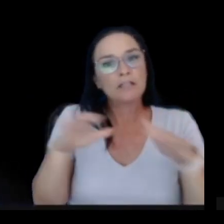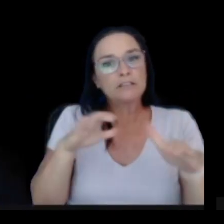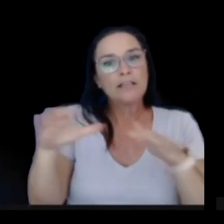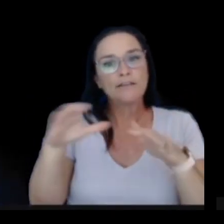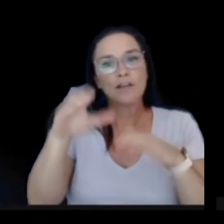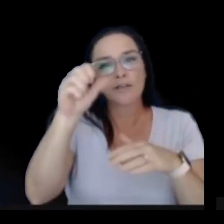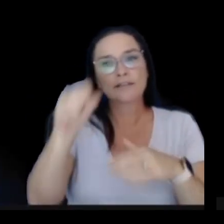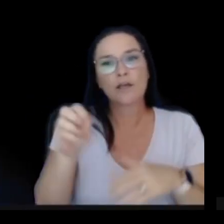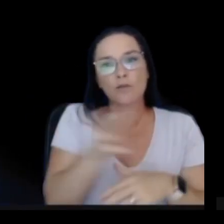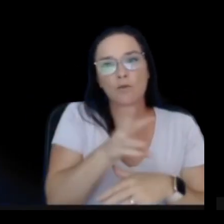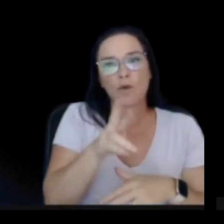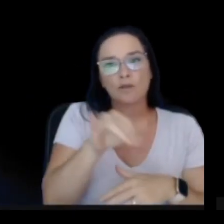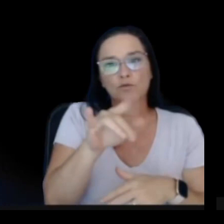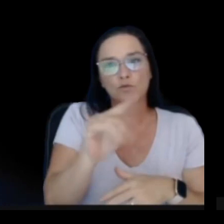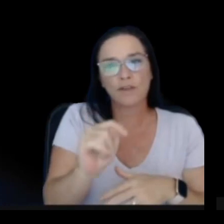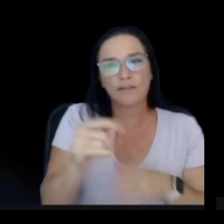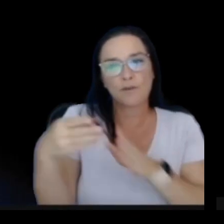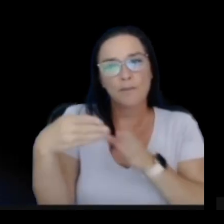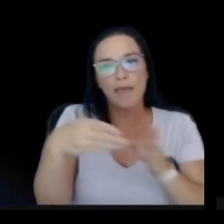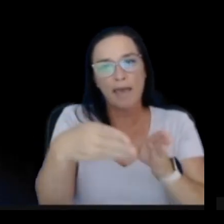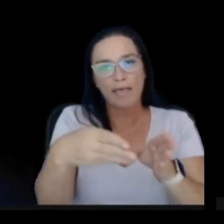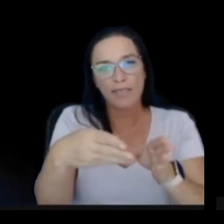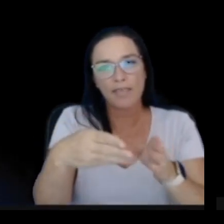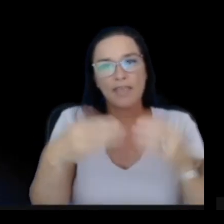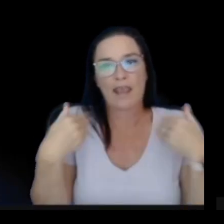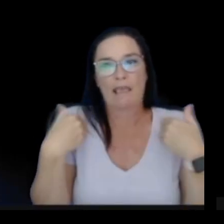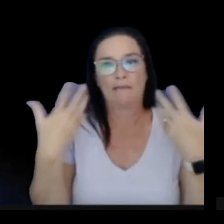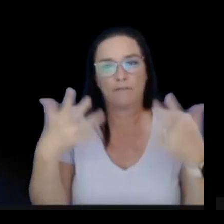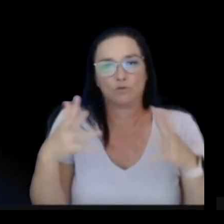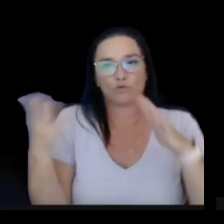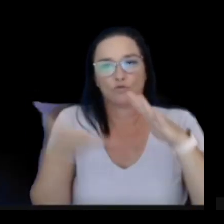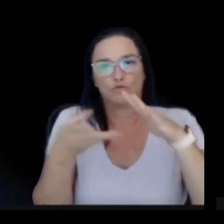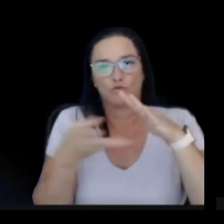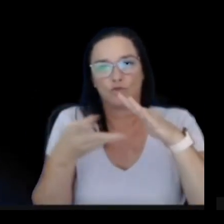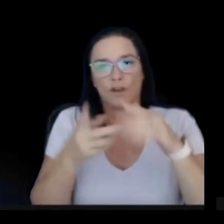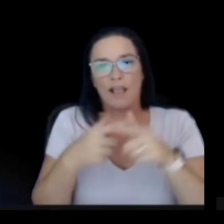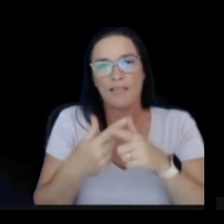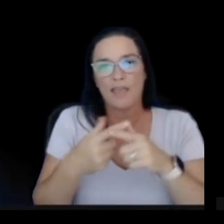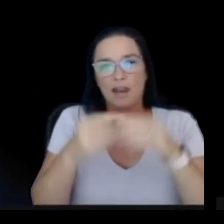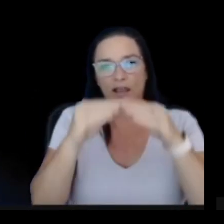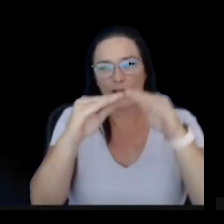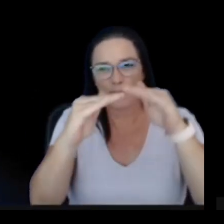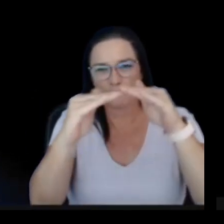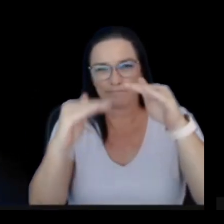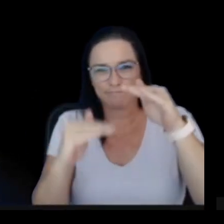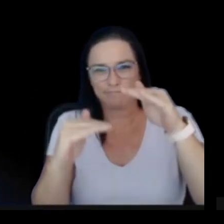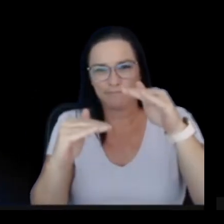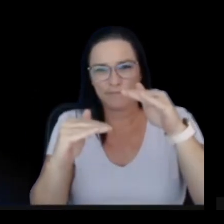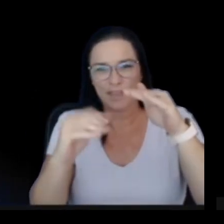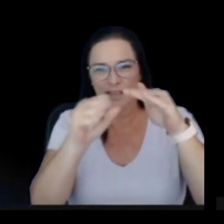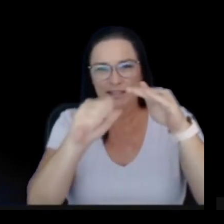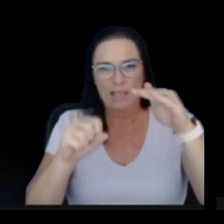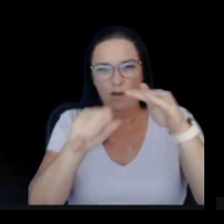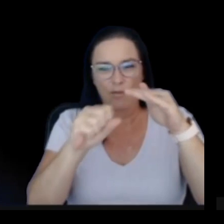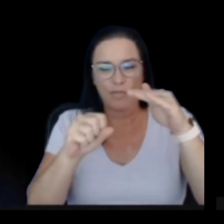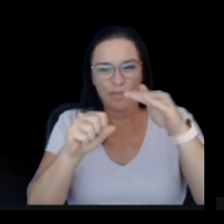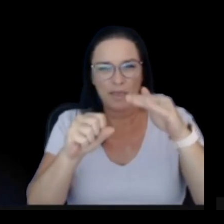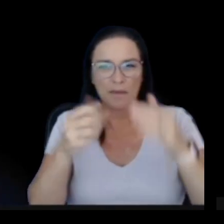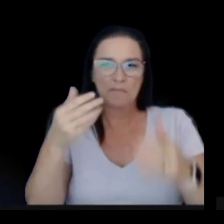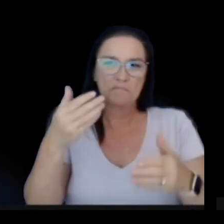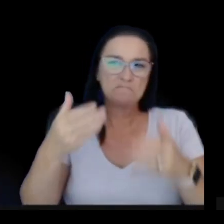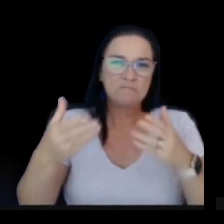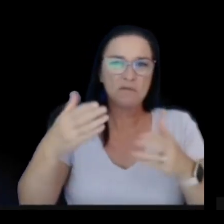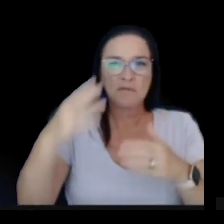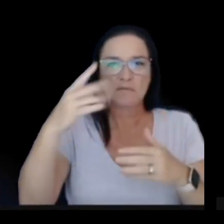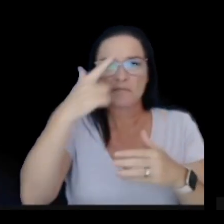rift pathway that was intruded, and a little bit of earthquakes as well, just off to the south, presumably because this whole